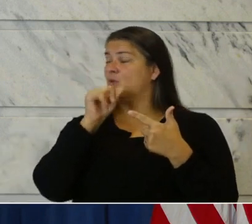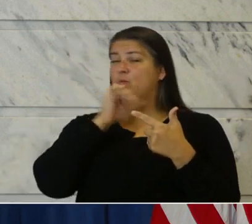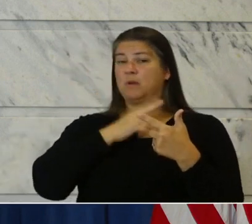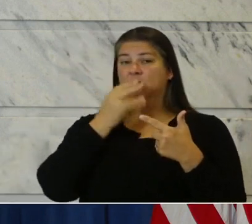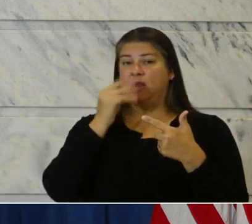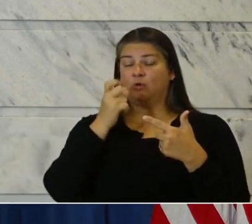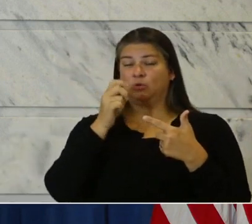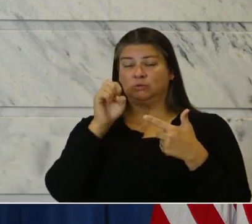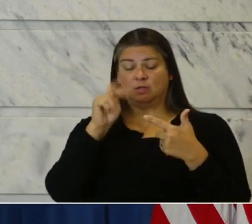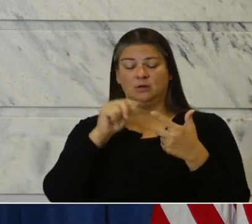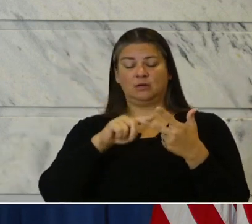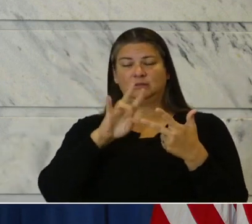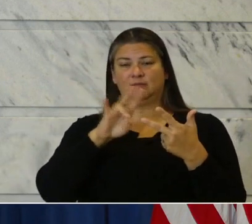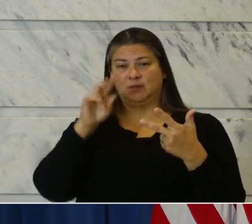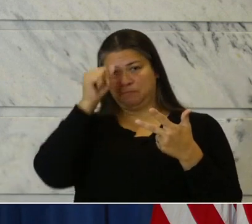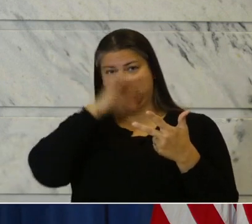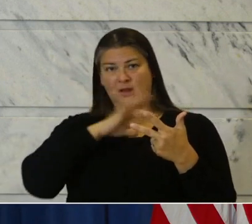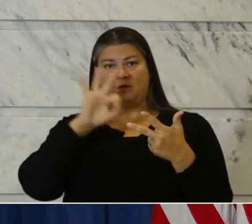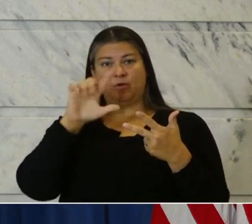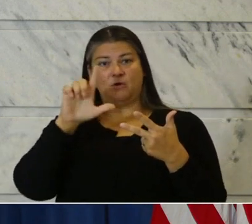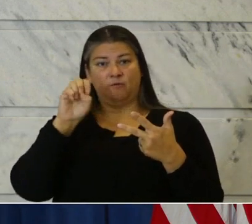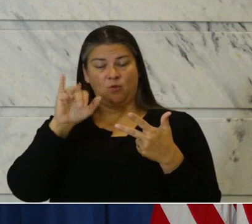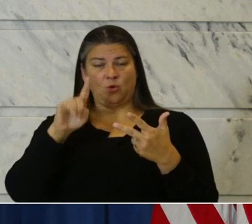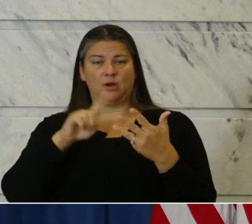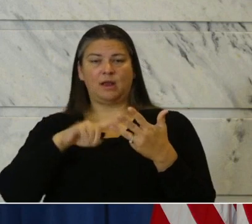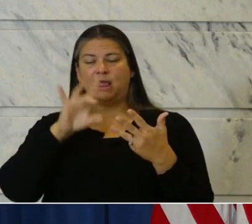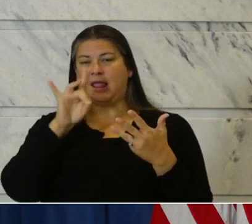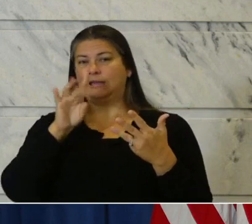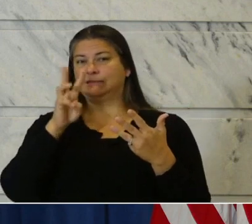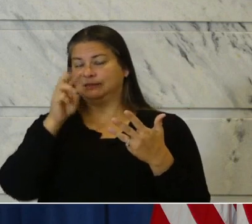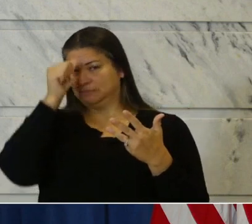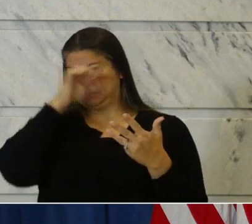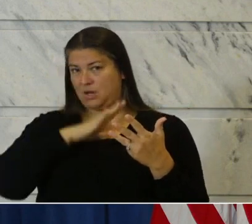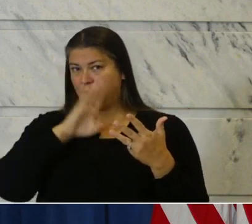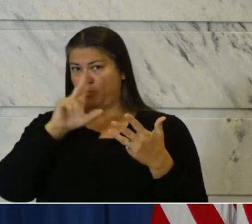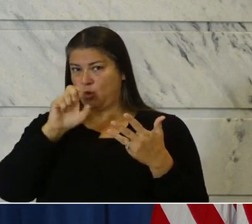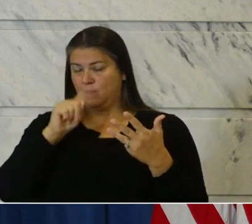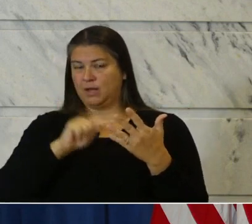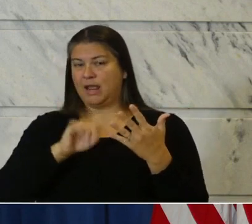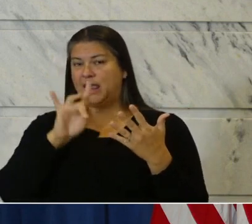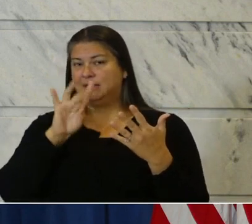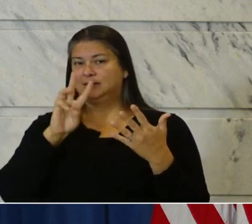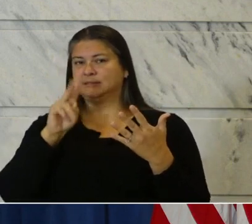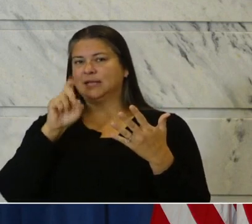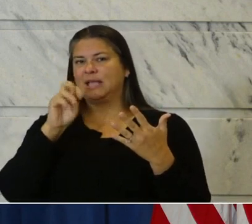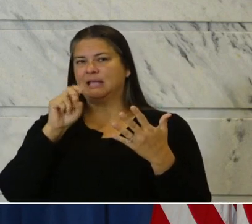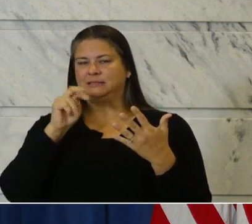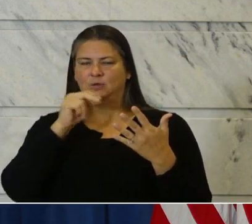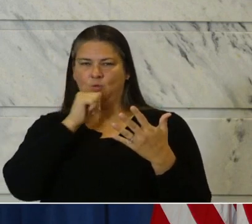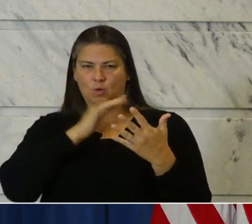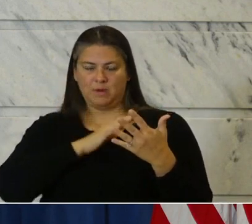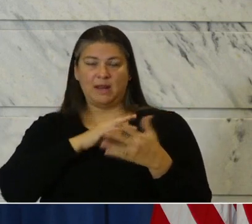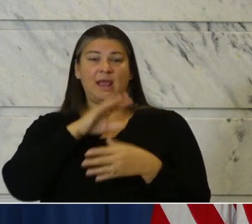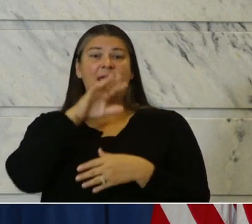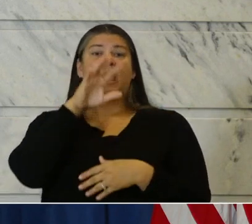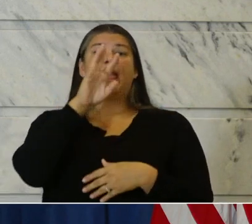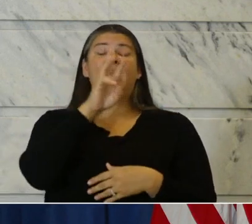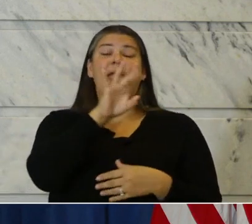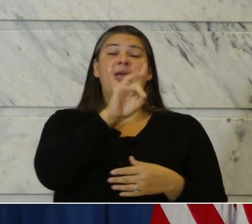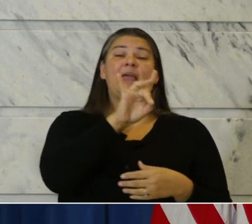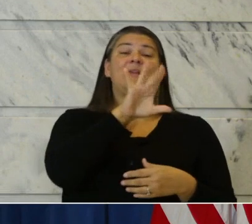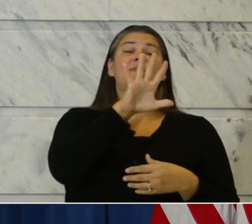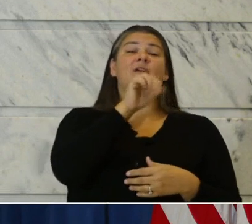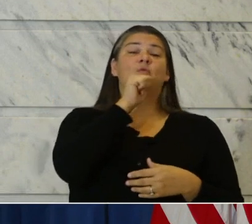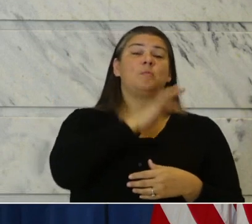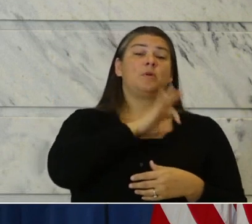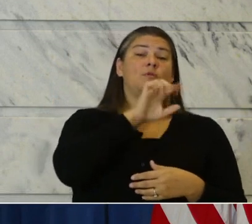from Floyd, an 86-year-old man from Bullitt, an 86-year-old woman from Kenton, an 85-year-old woman from Floyd,